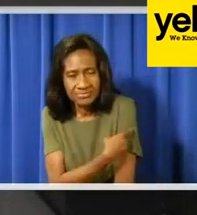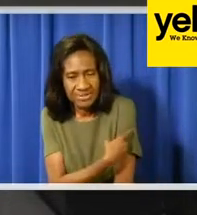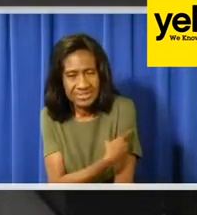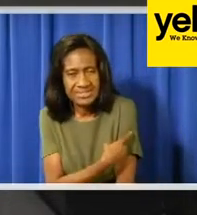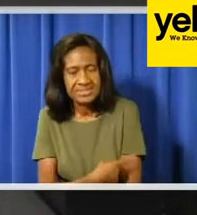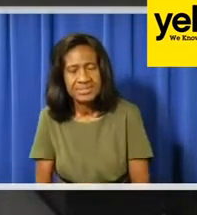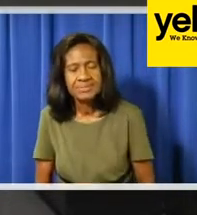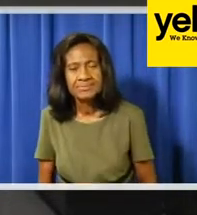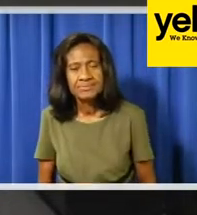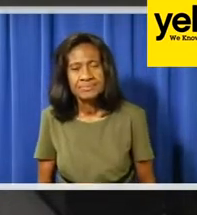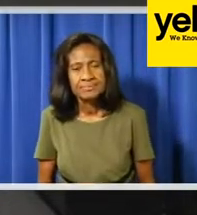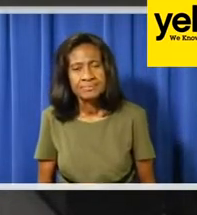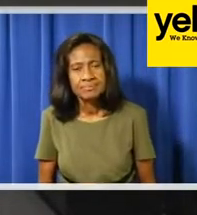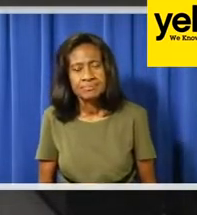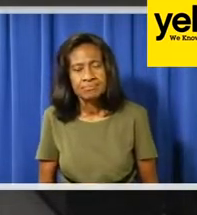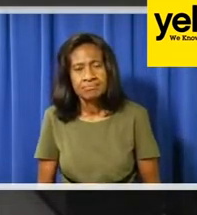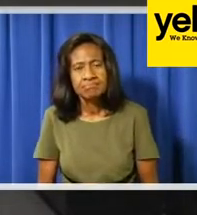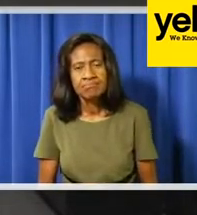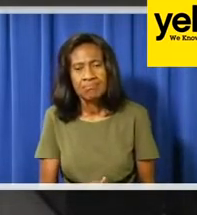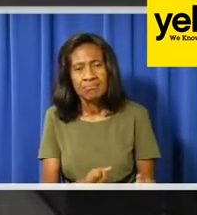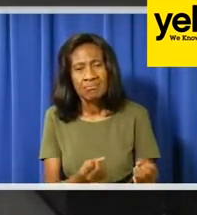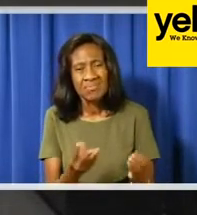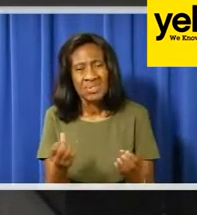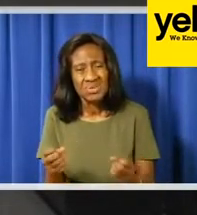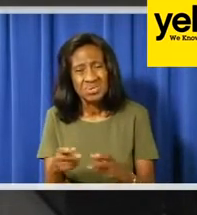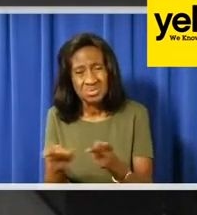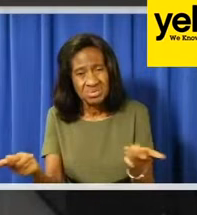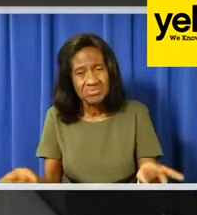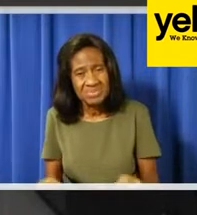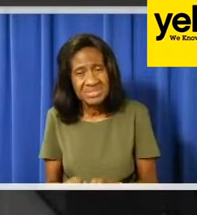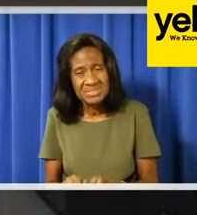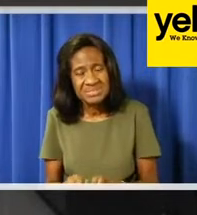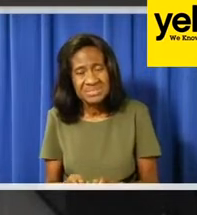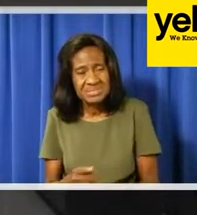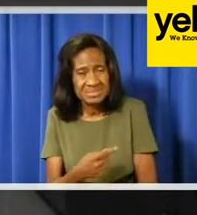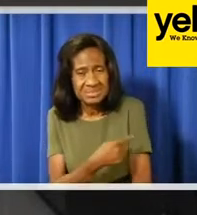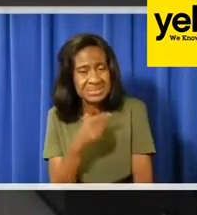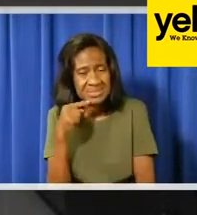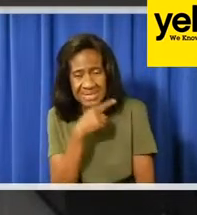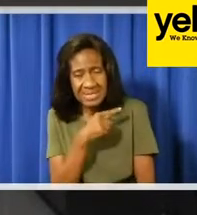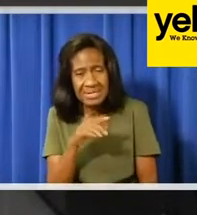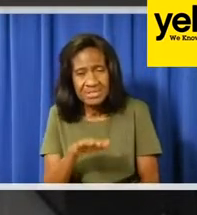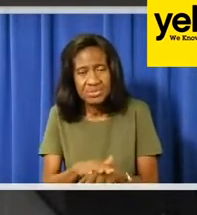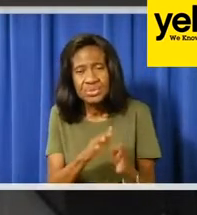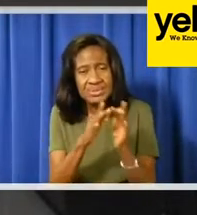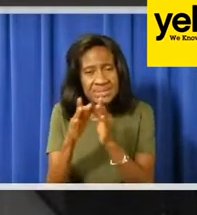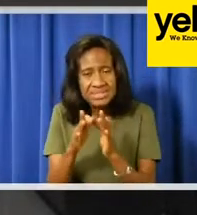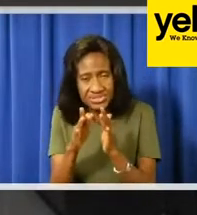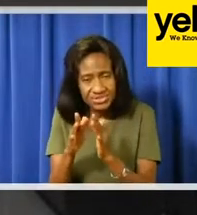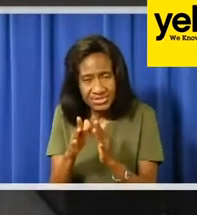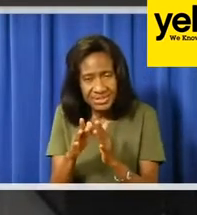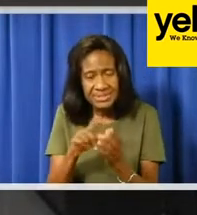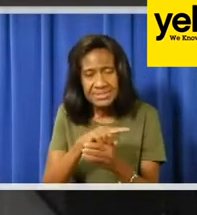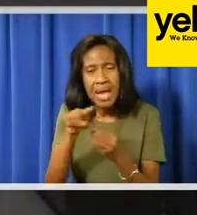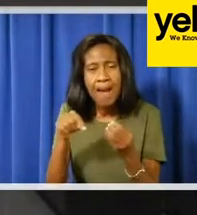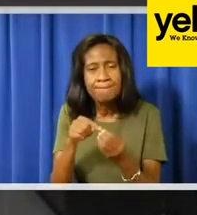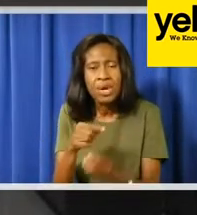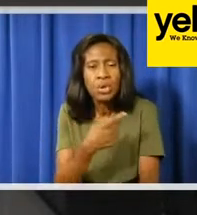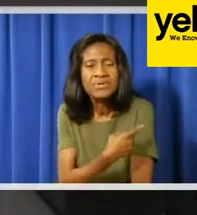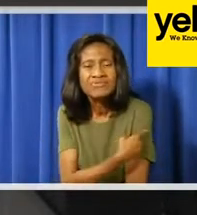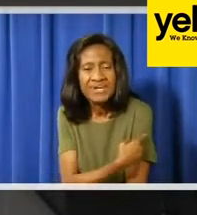of places. It's on a lot of social media, it's even on the radio a lot, you know. Well, speaking for